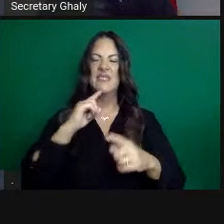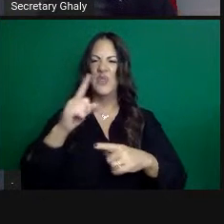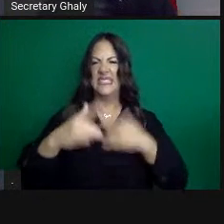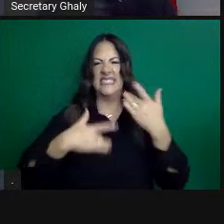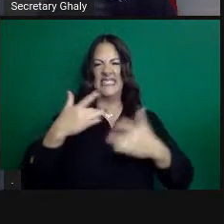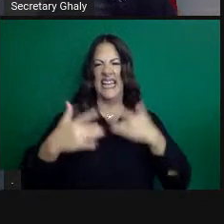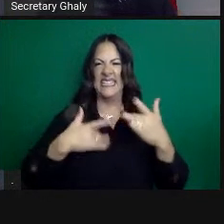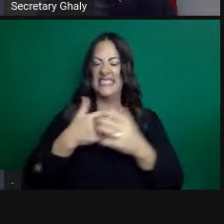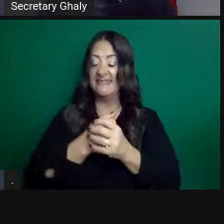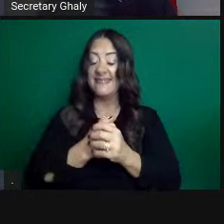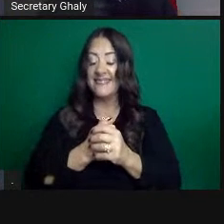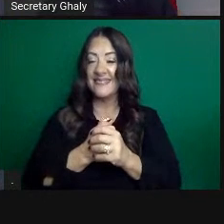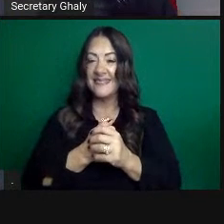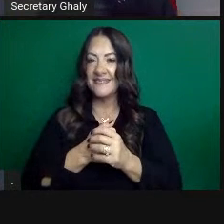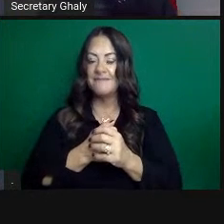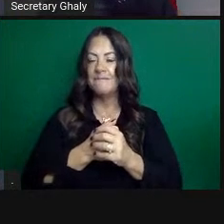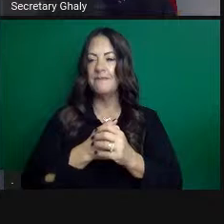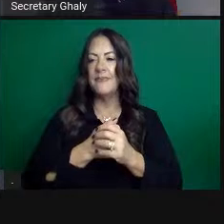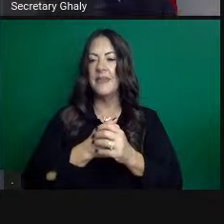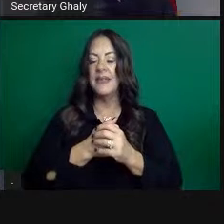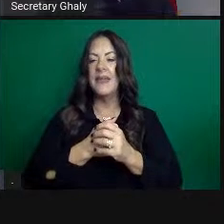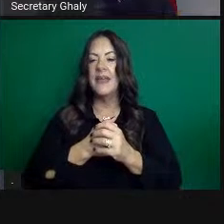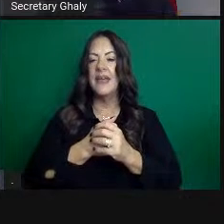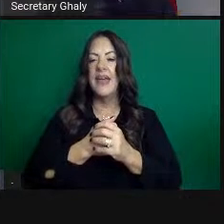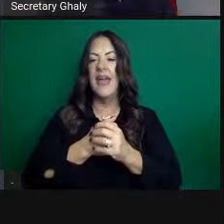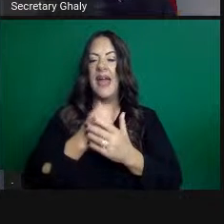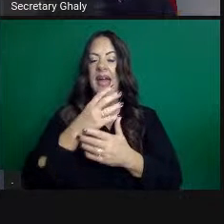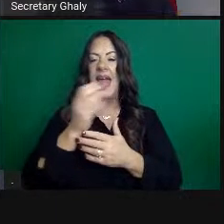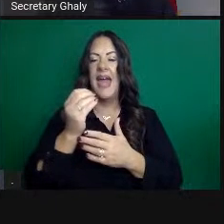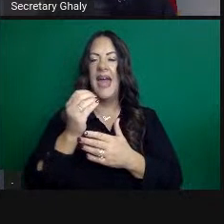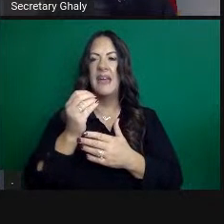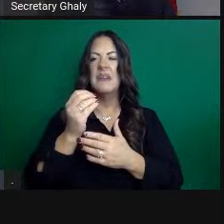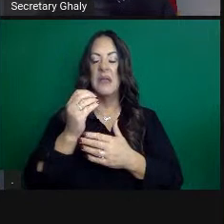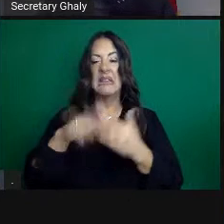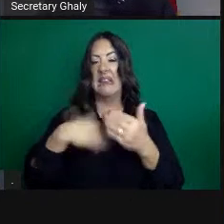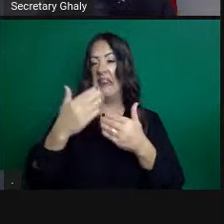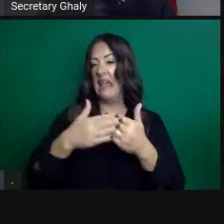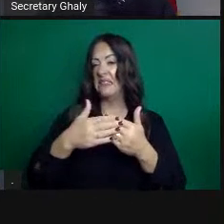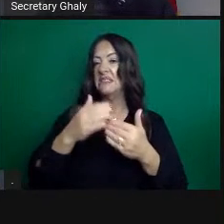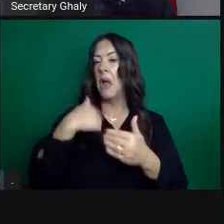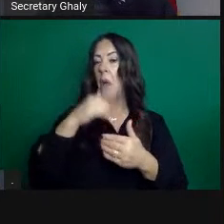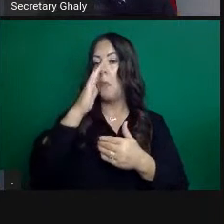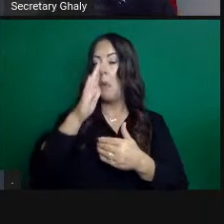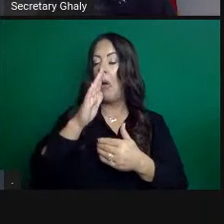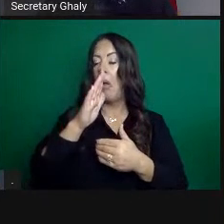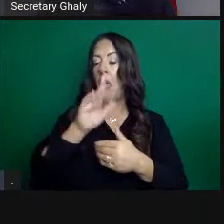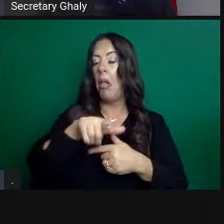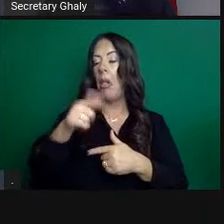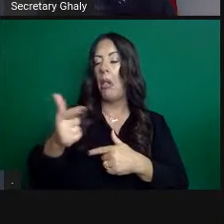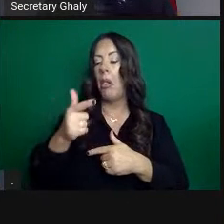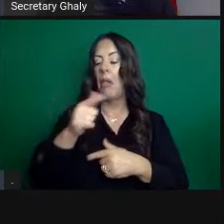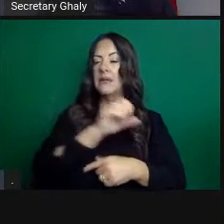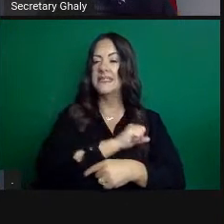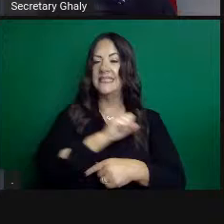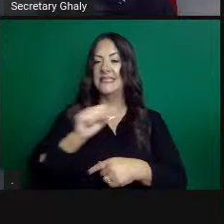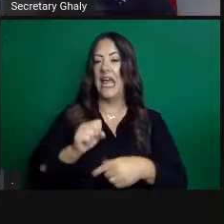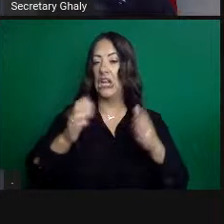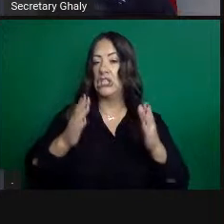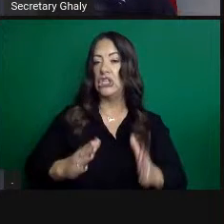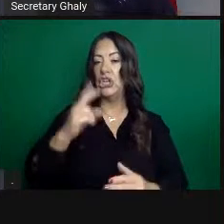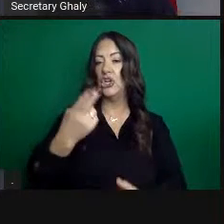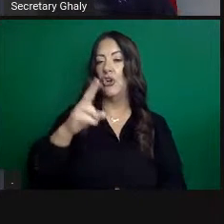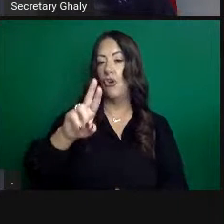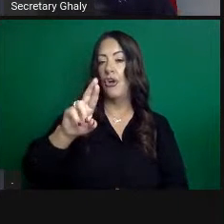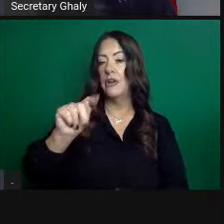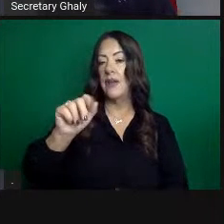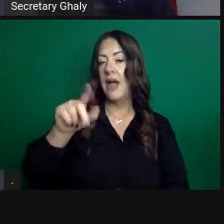see. Before turning it over to Senator Hurtado to say a few words, just want